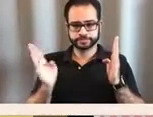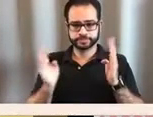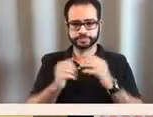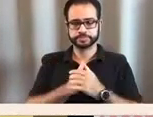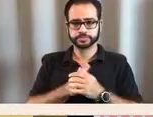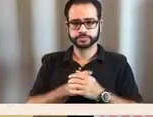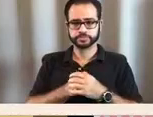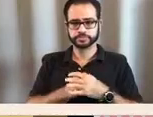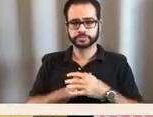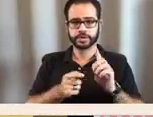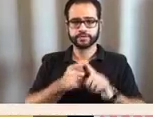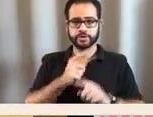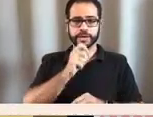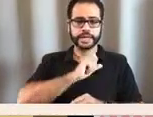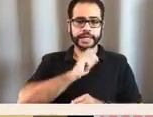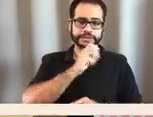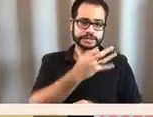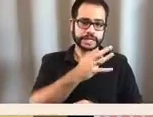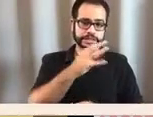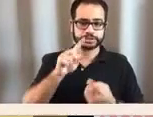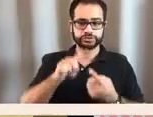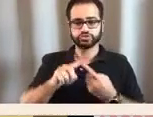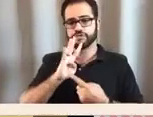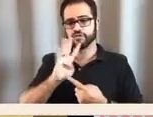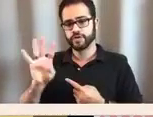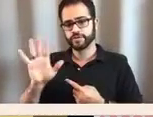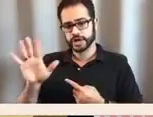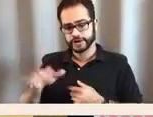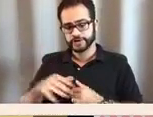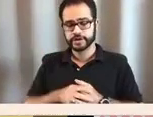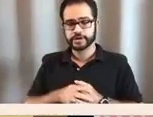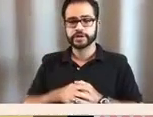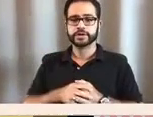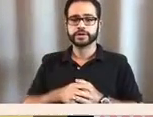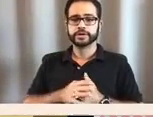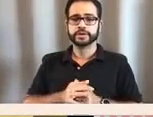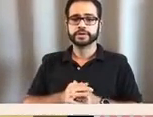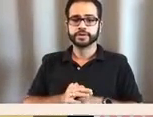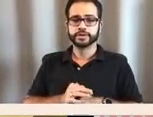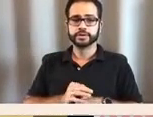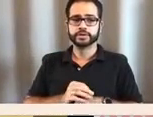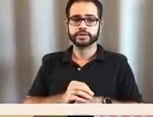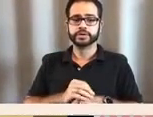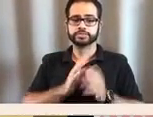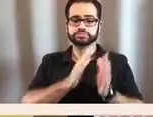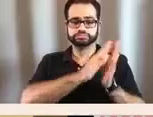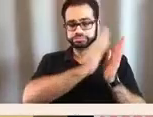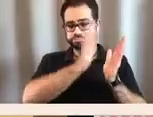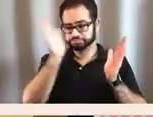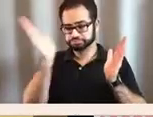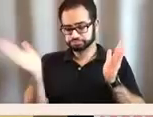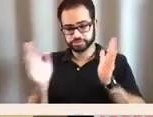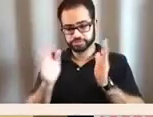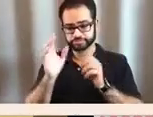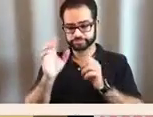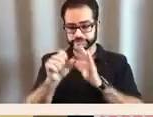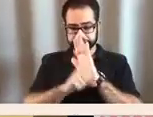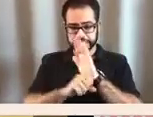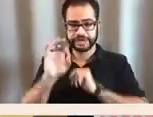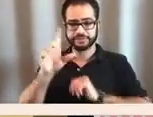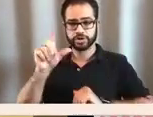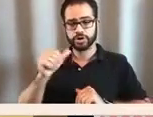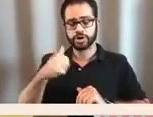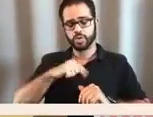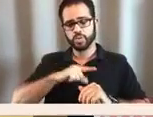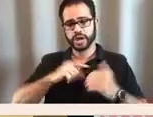from age 19 all the way to age 45 that across the state of Florida, we have a range